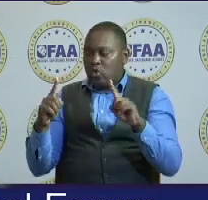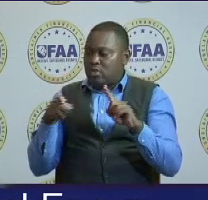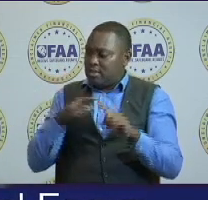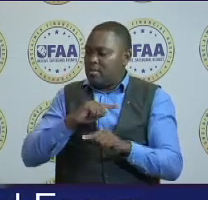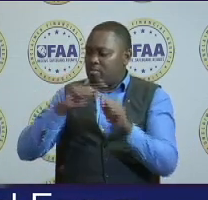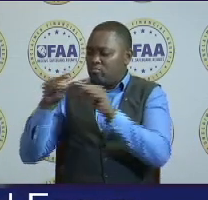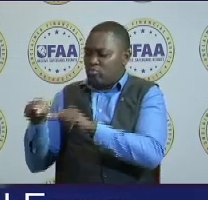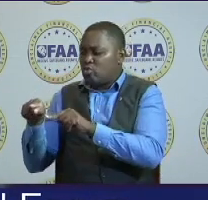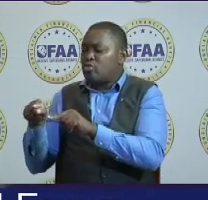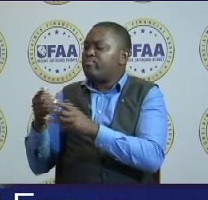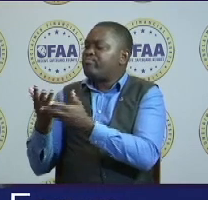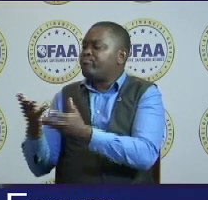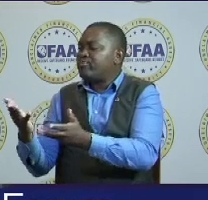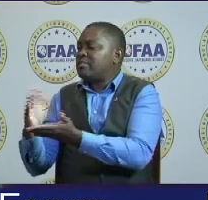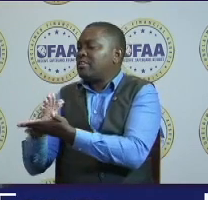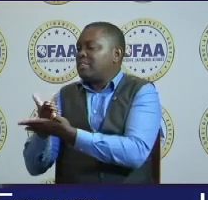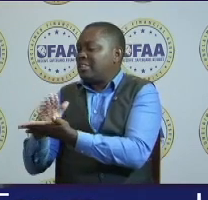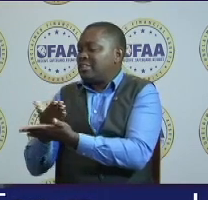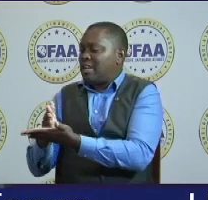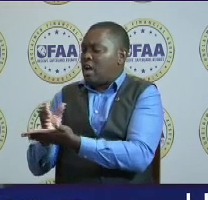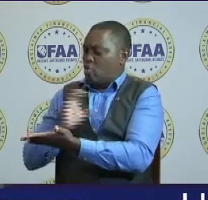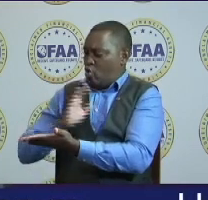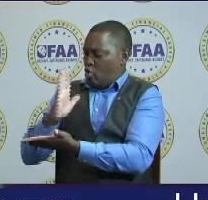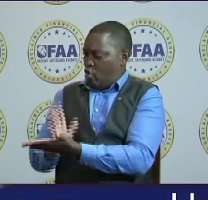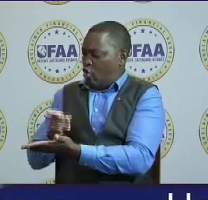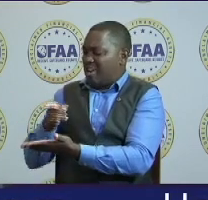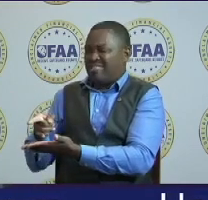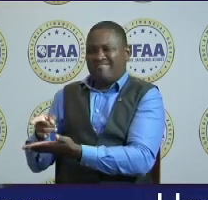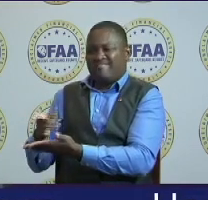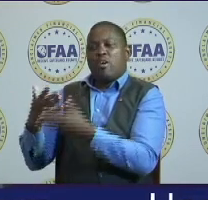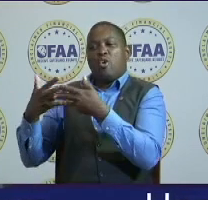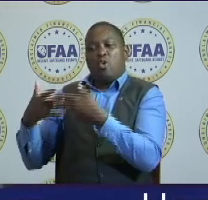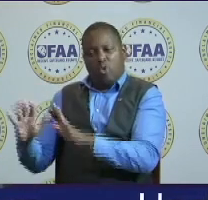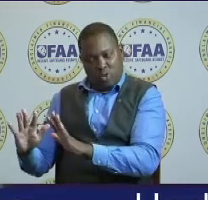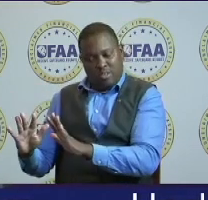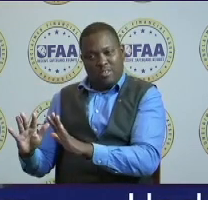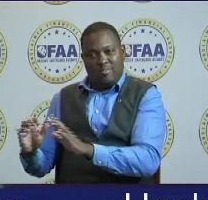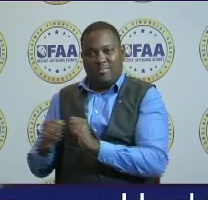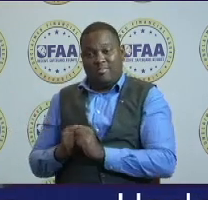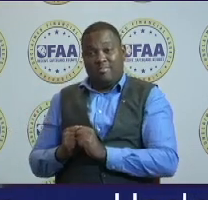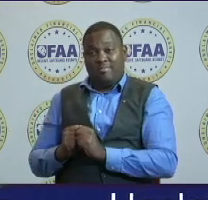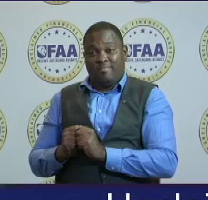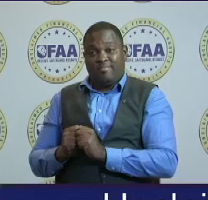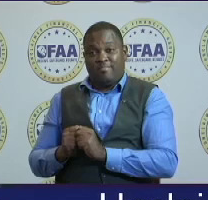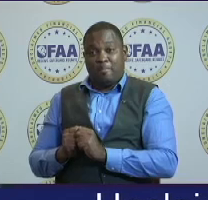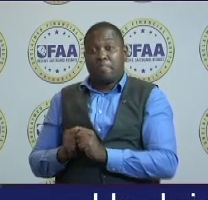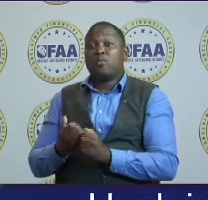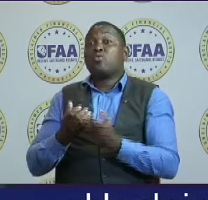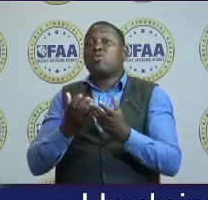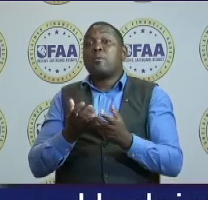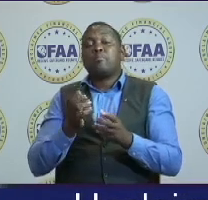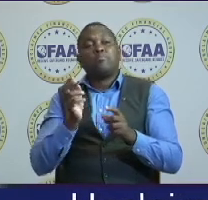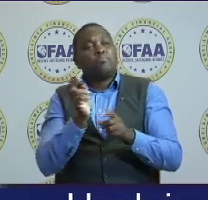presumption is that this person who has these shares is the same person who is supposed to be getting the dividends. And since he's not cashing the